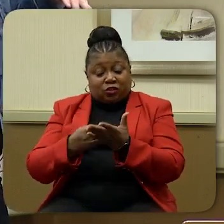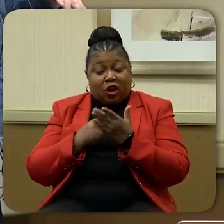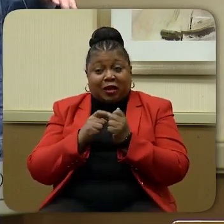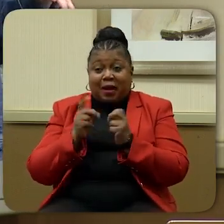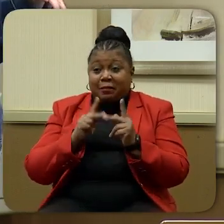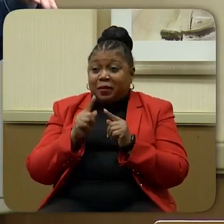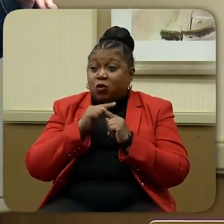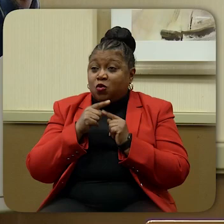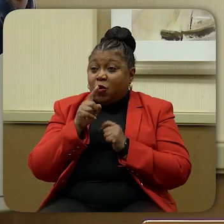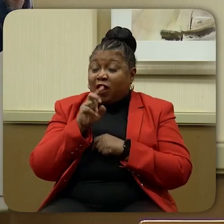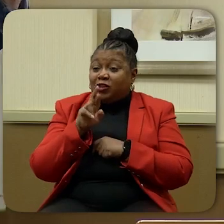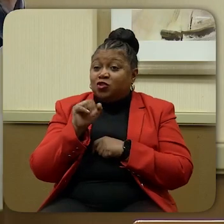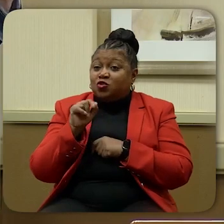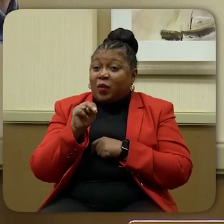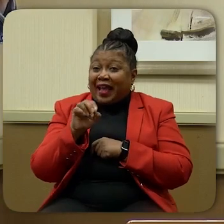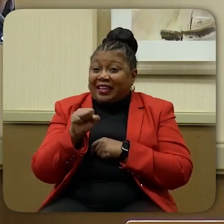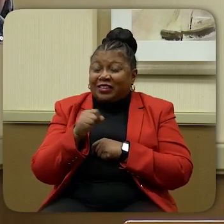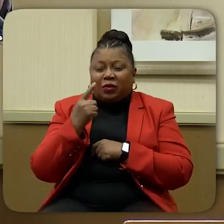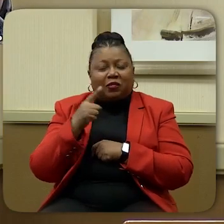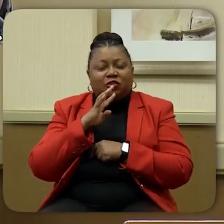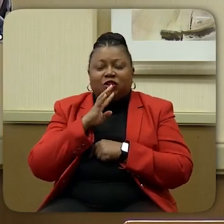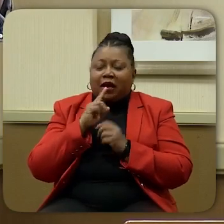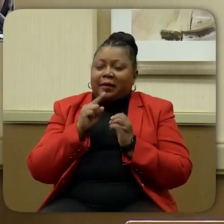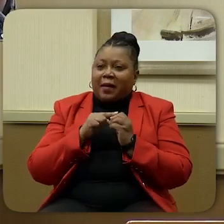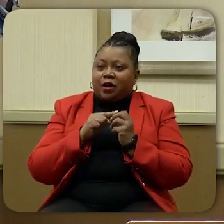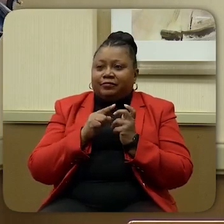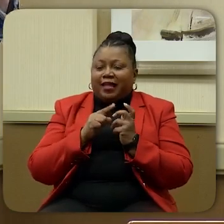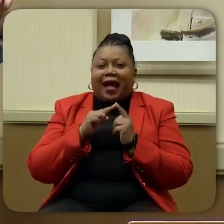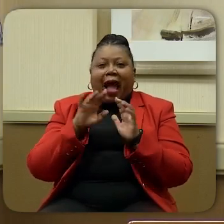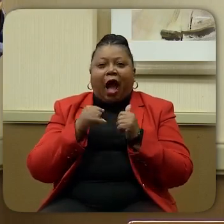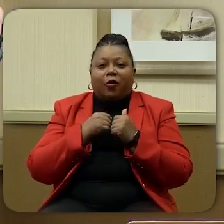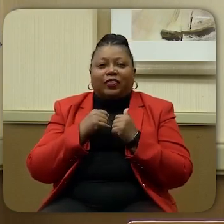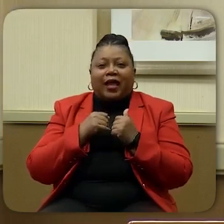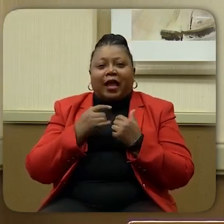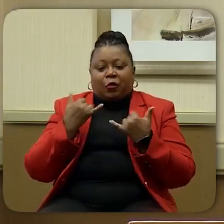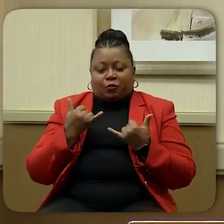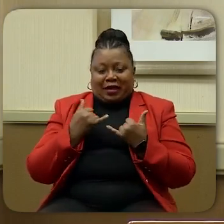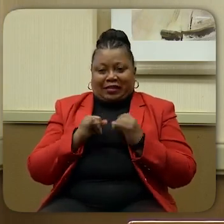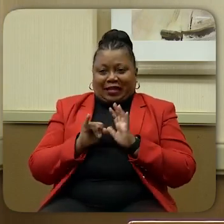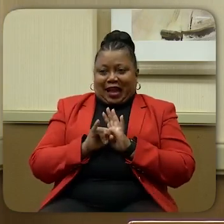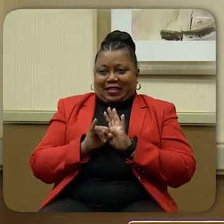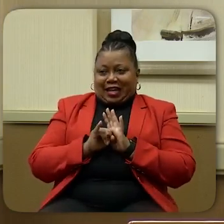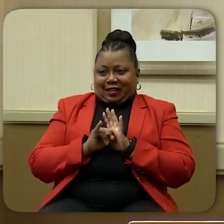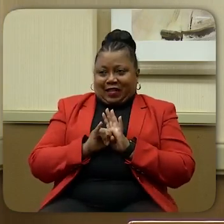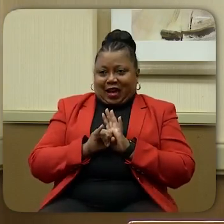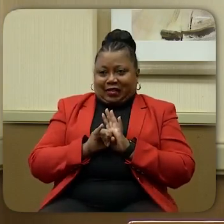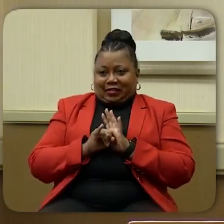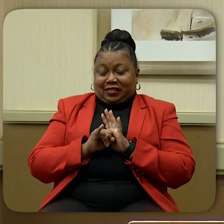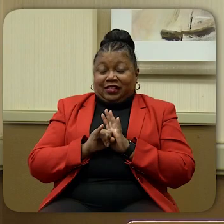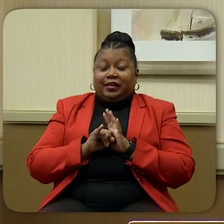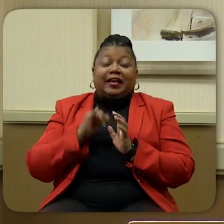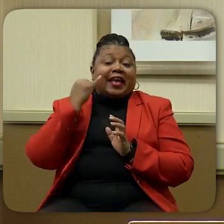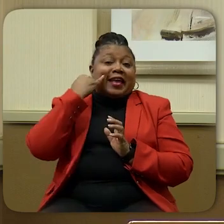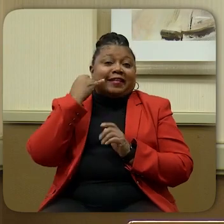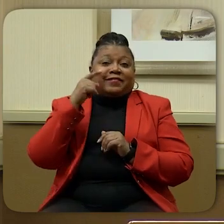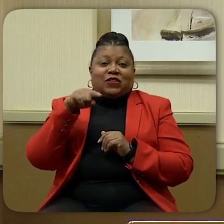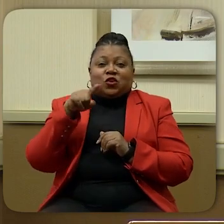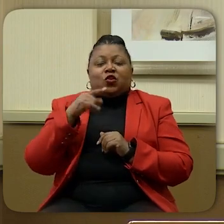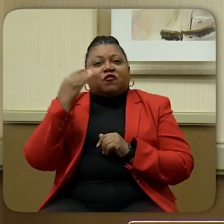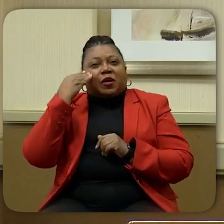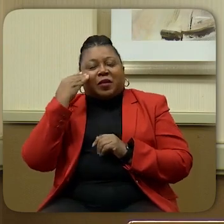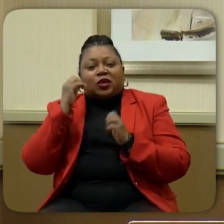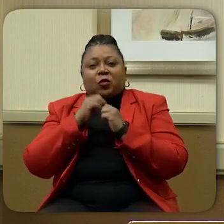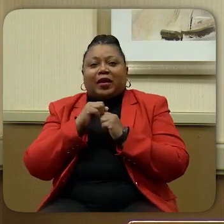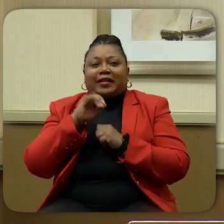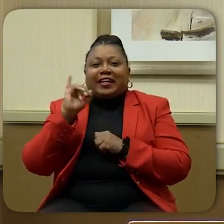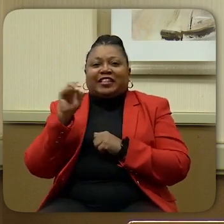about people who are trans, we always talk about them how they presently identify. So like if you are familiar